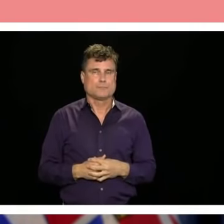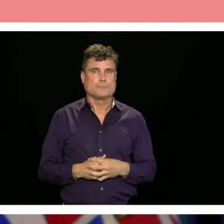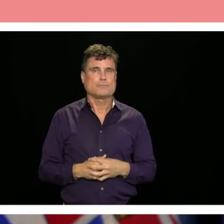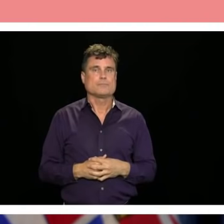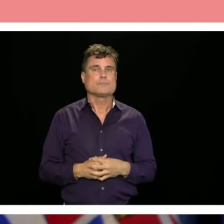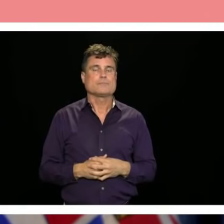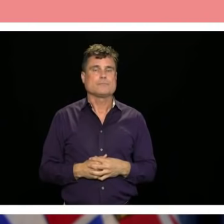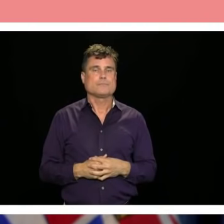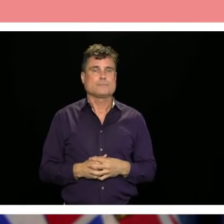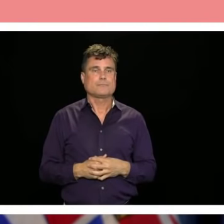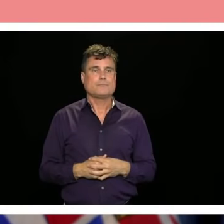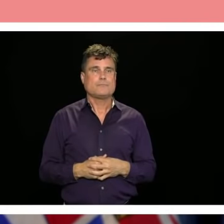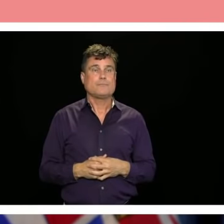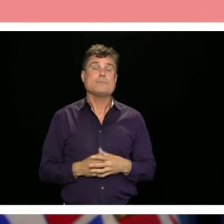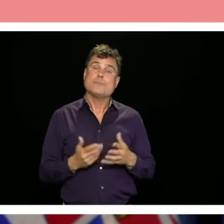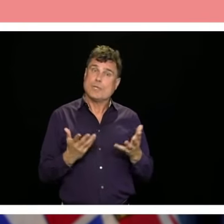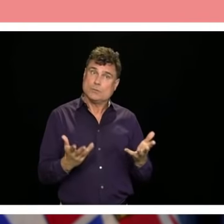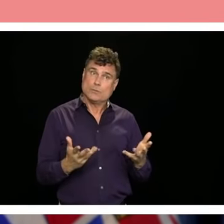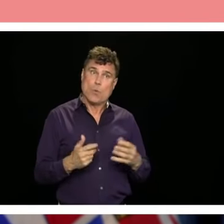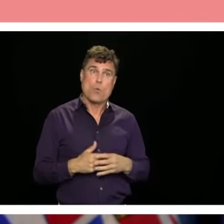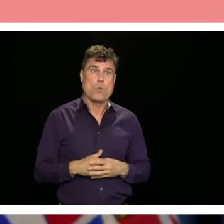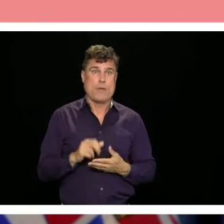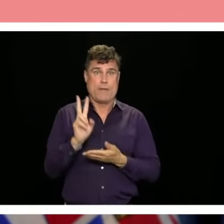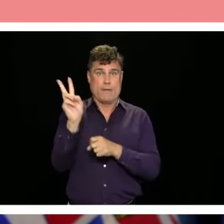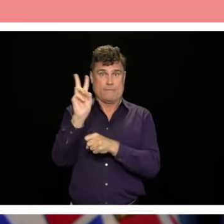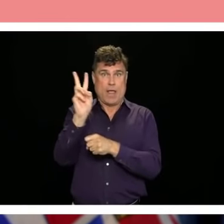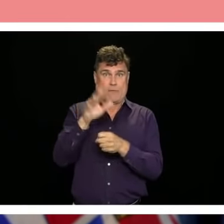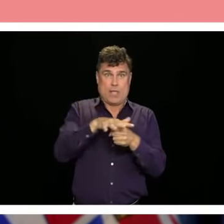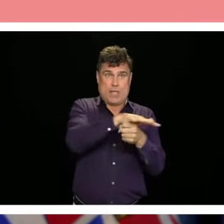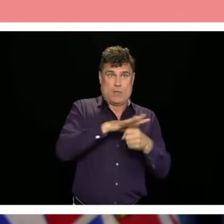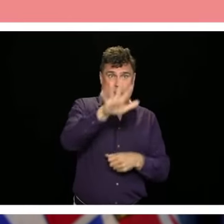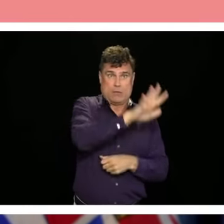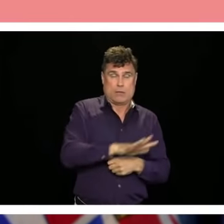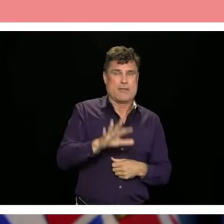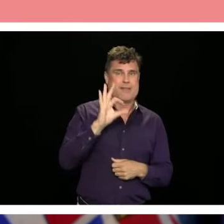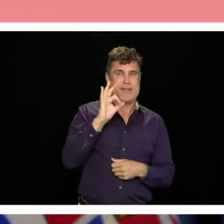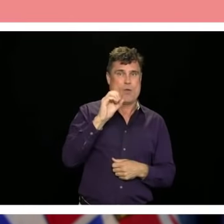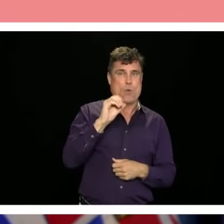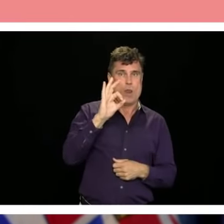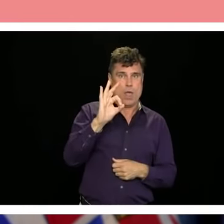in our health authorities, we have 909 people in Vancouver Coastal Health,